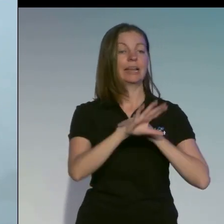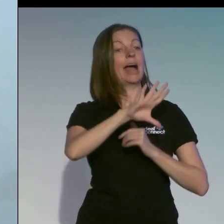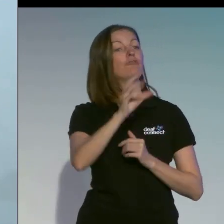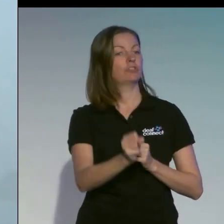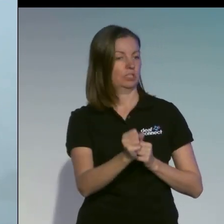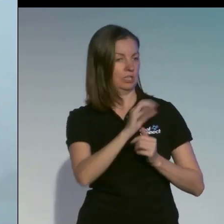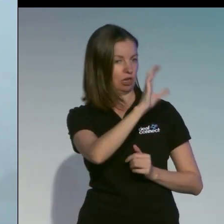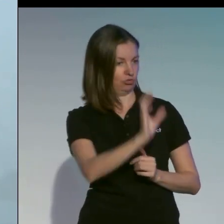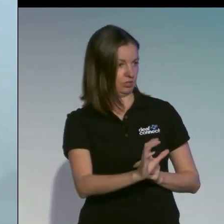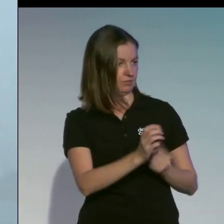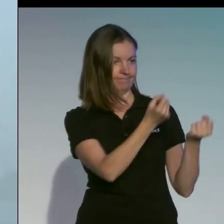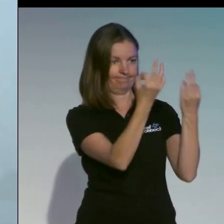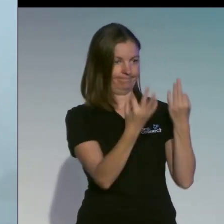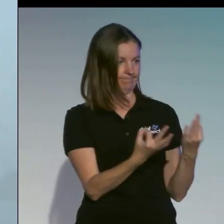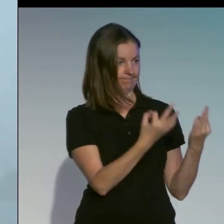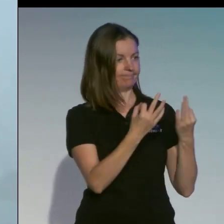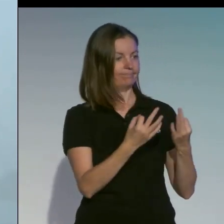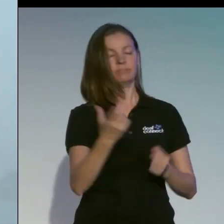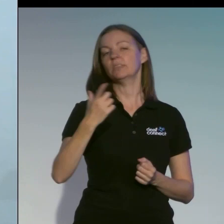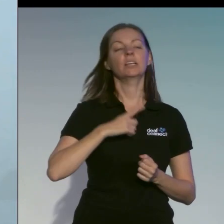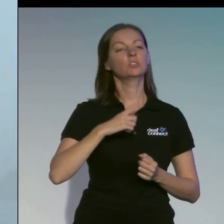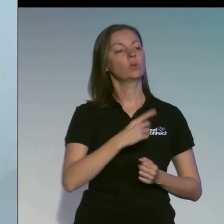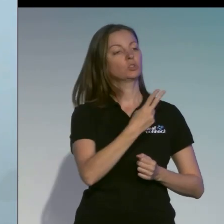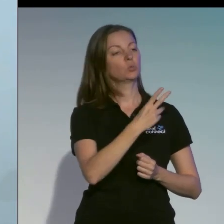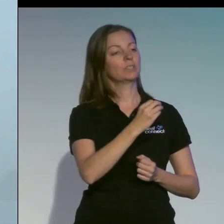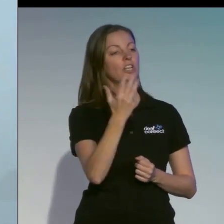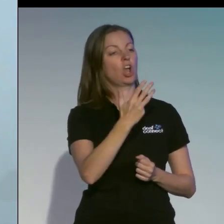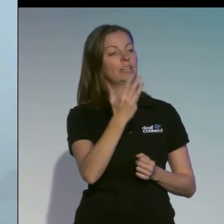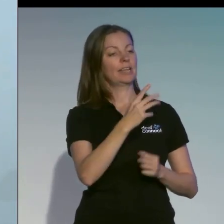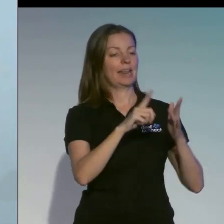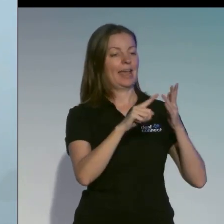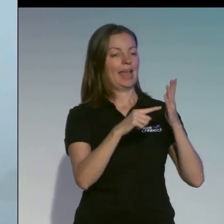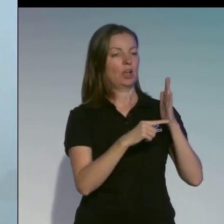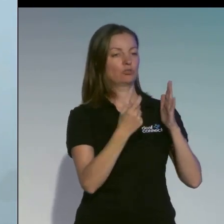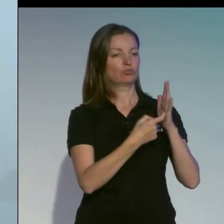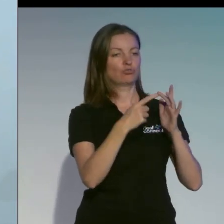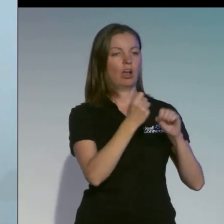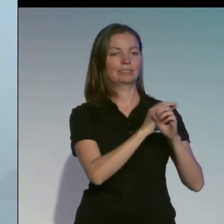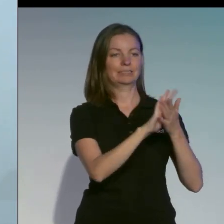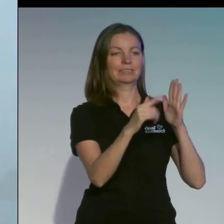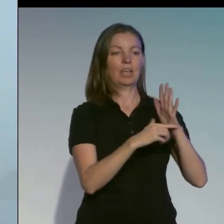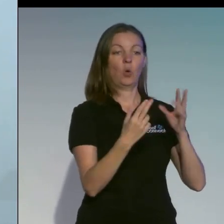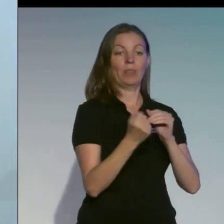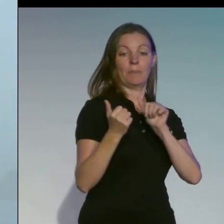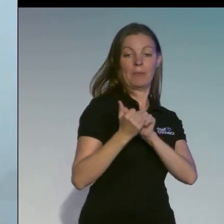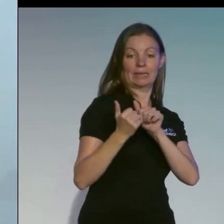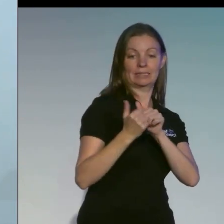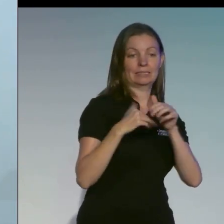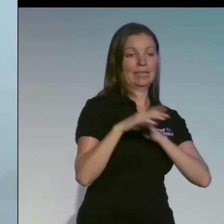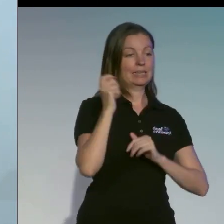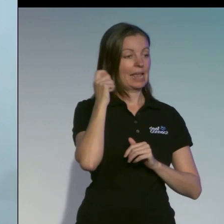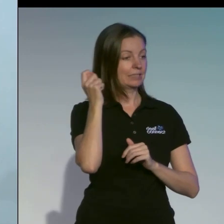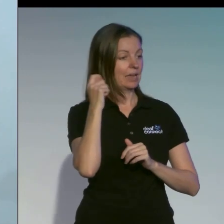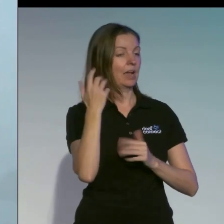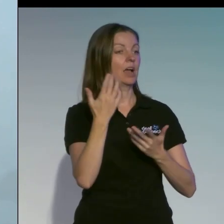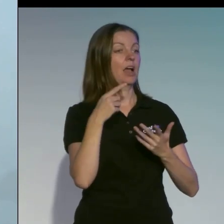country. So in 2019, Interfaith, working with local partners, GULC in Kenya,